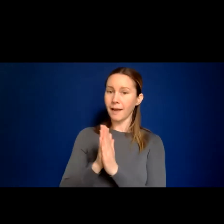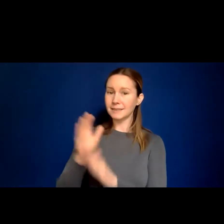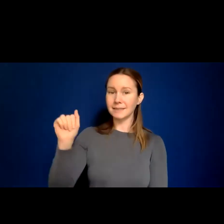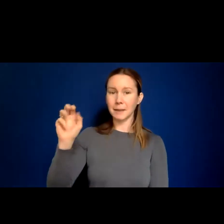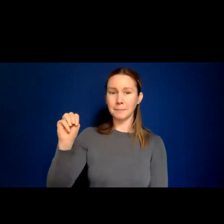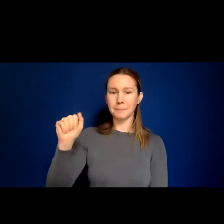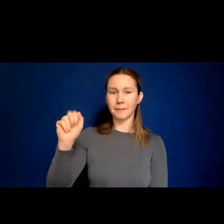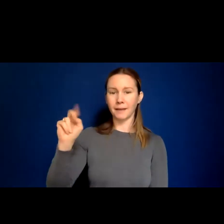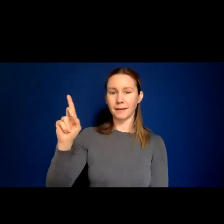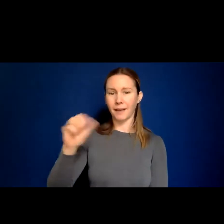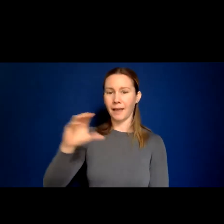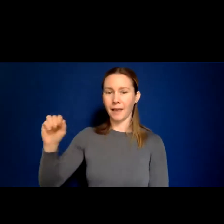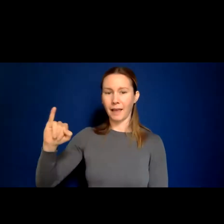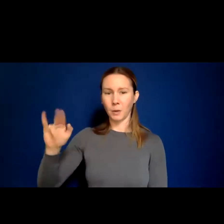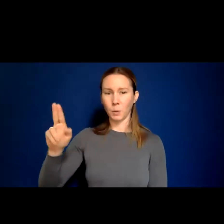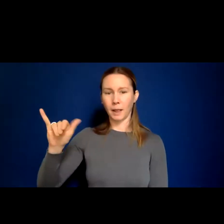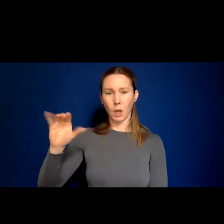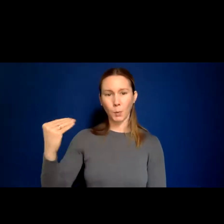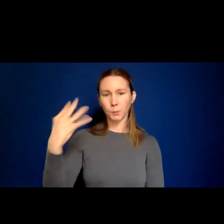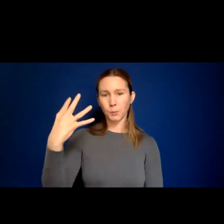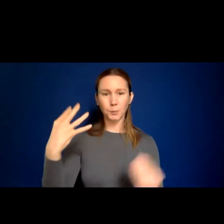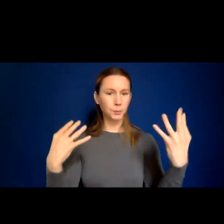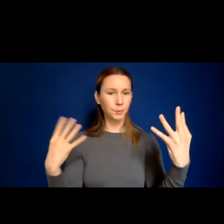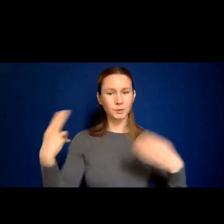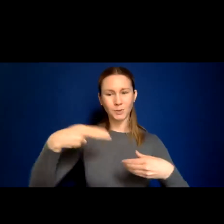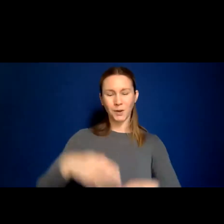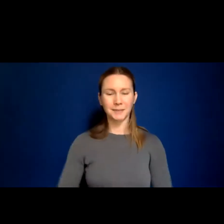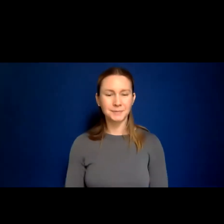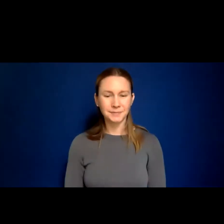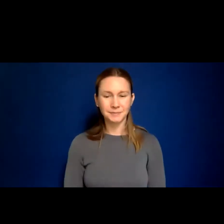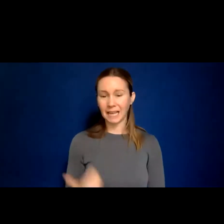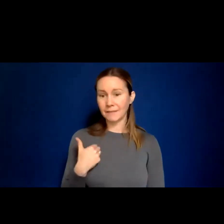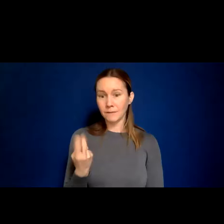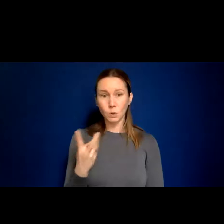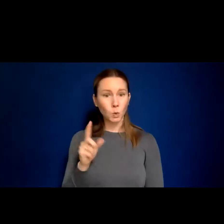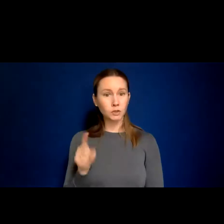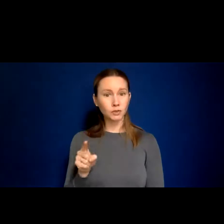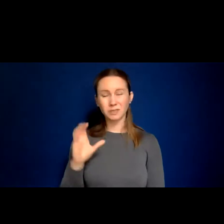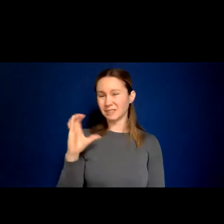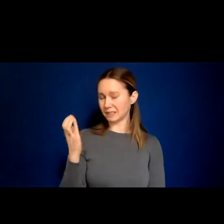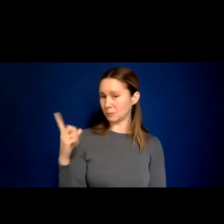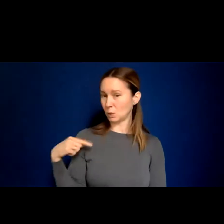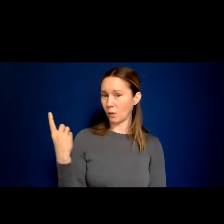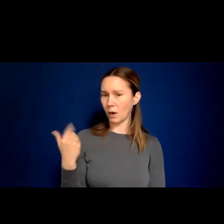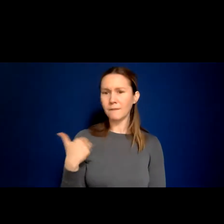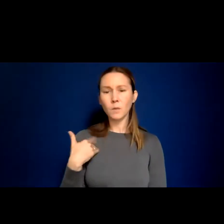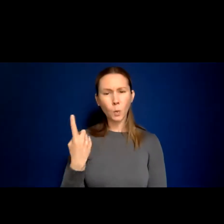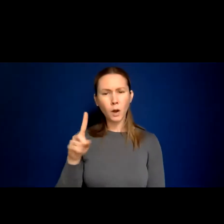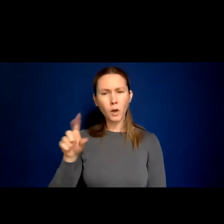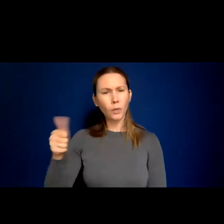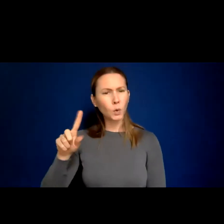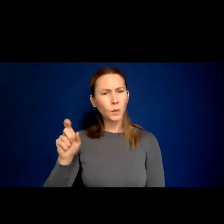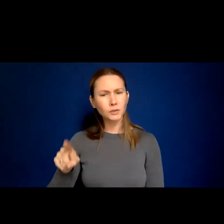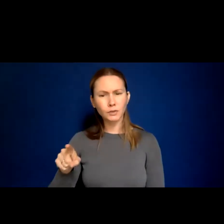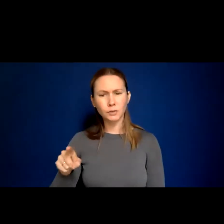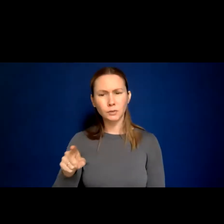back. I have a couple of questions. The questions thus far seem to be for, well, there was another one there, it got